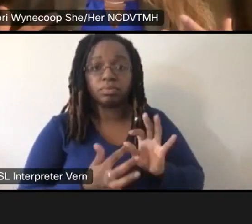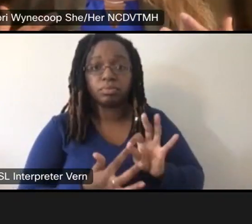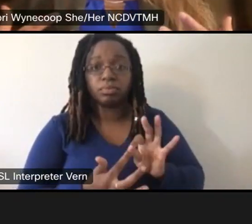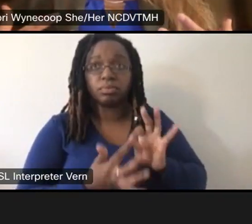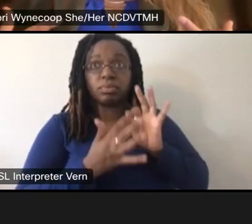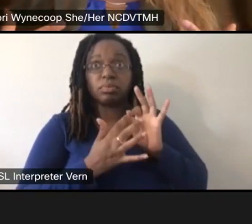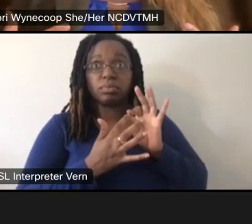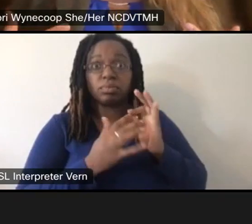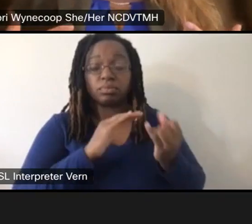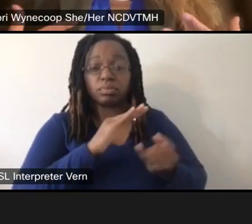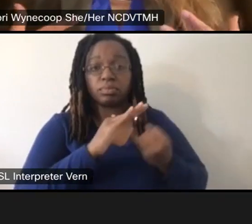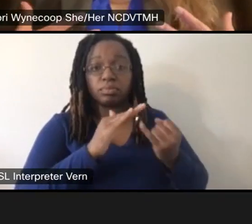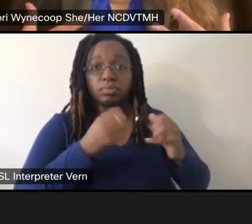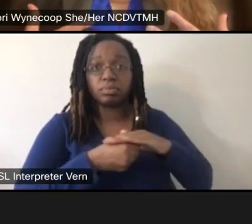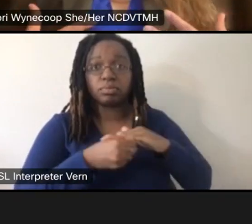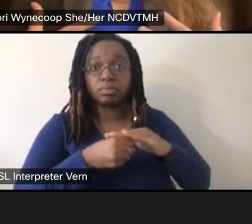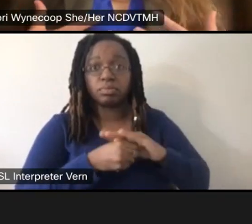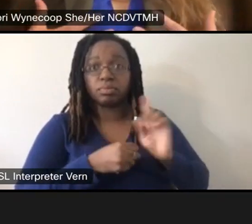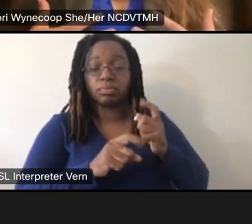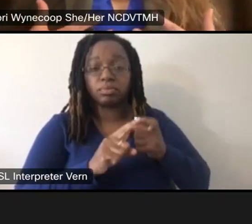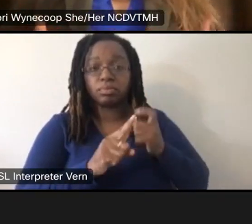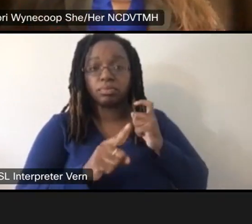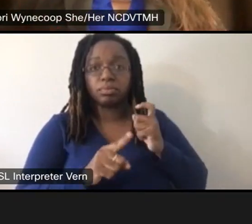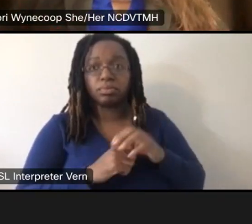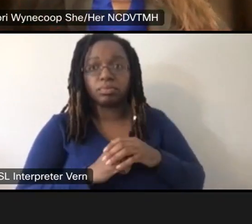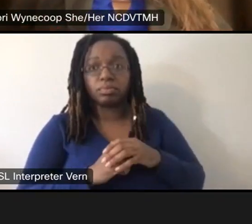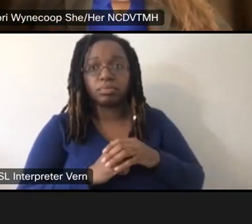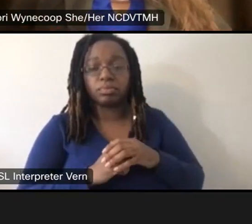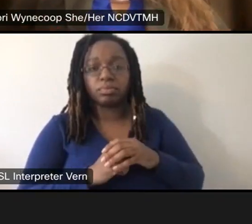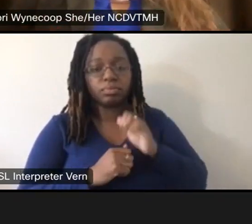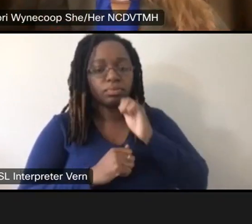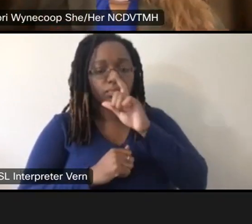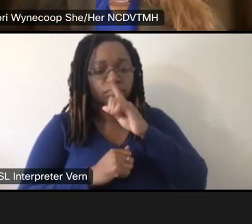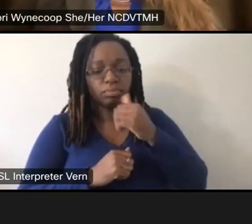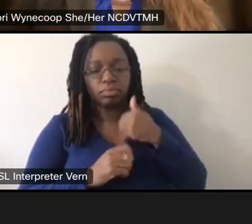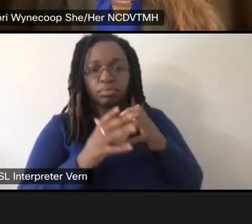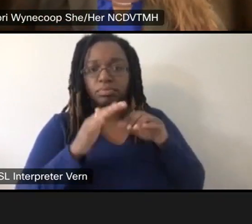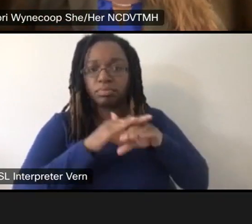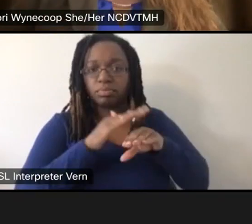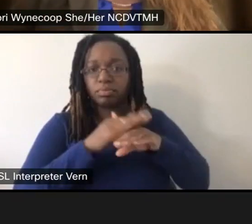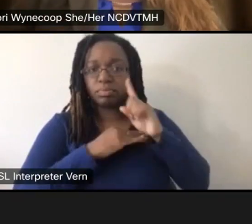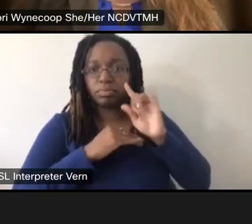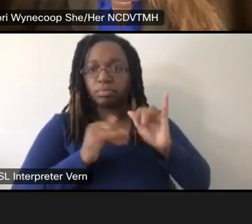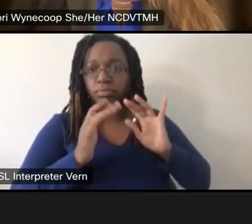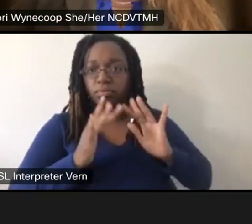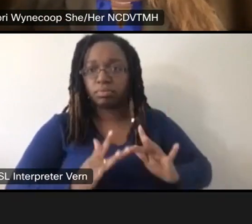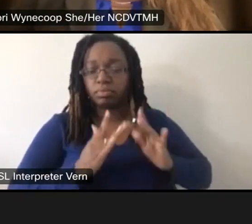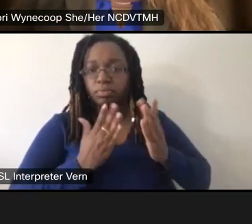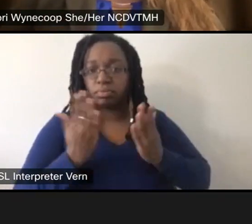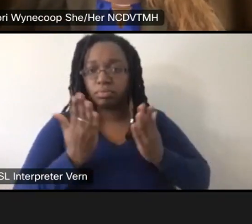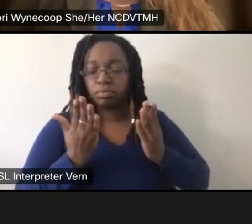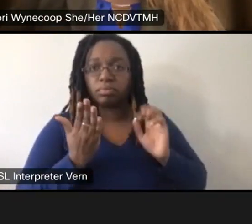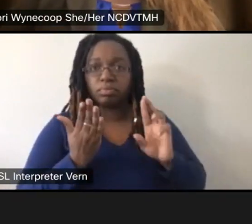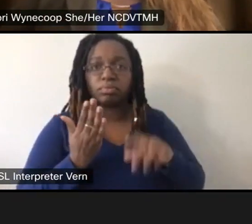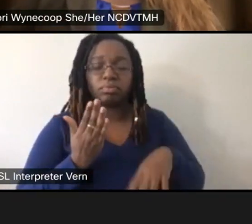area that I came from, didn't really have much access to the internet, or, just chose